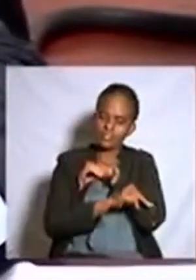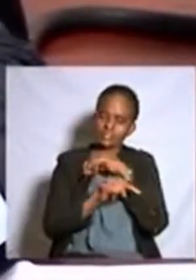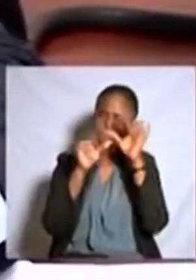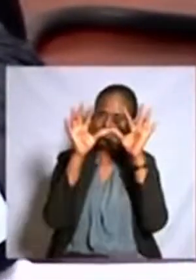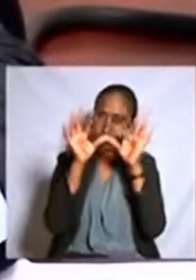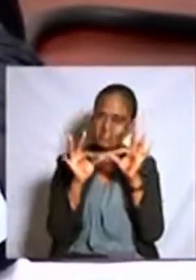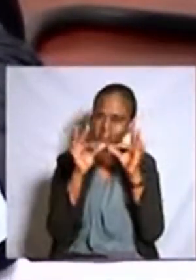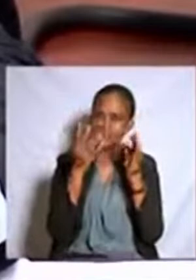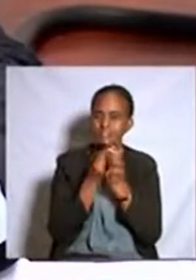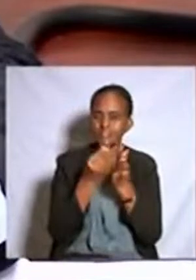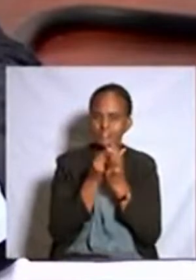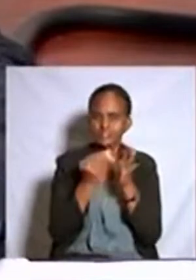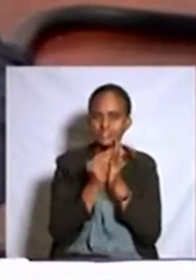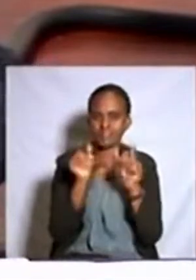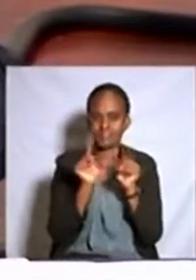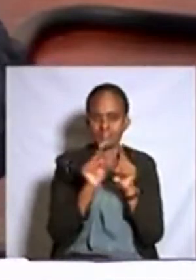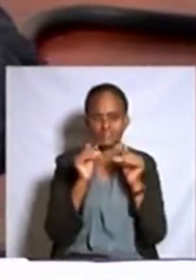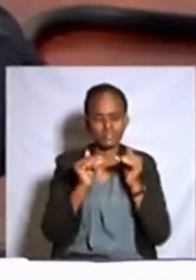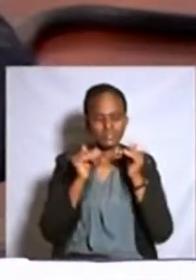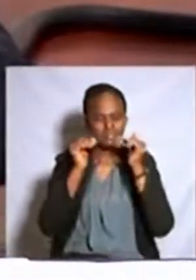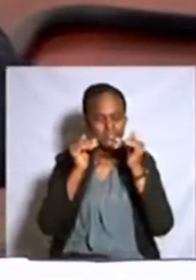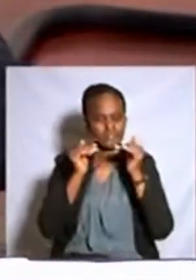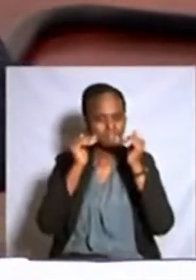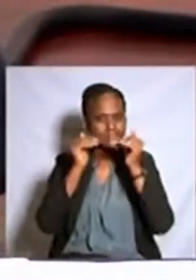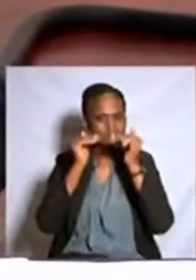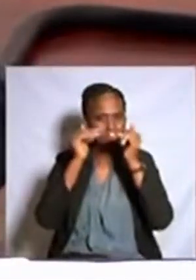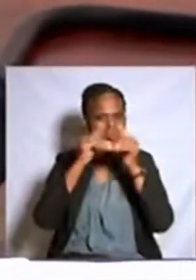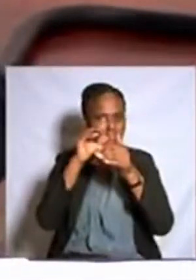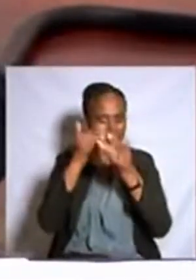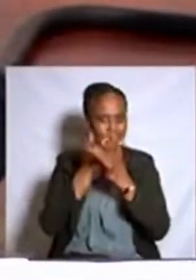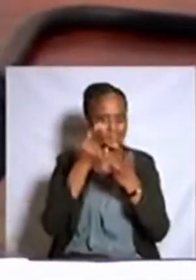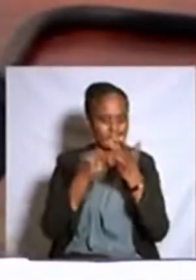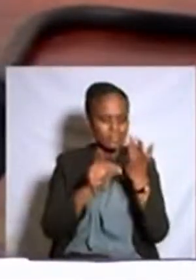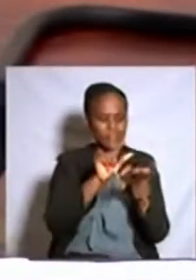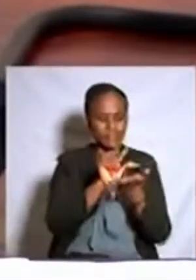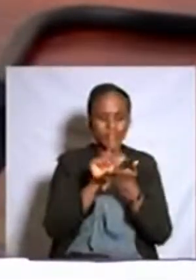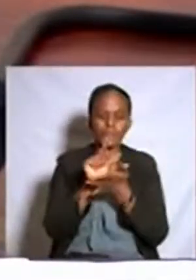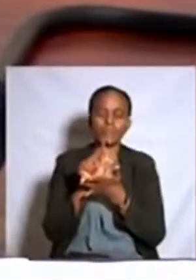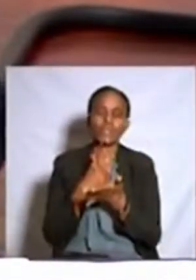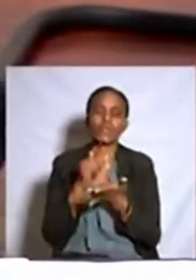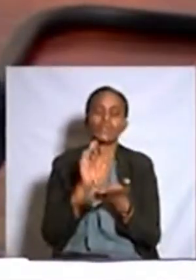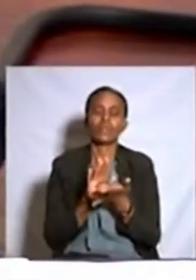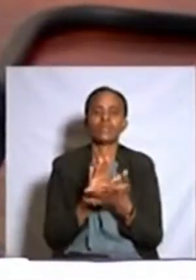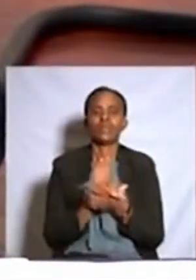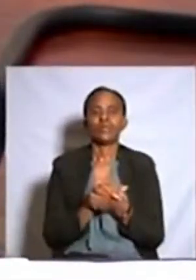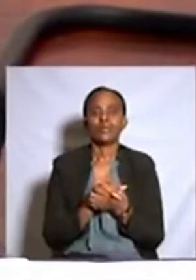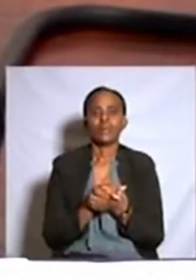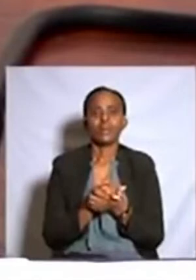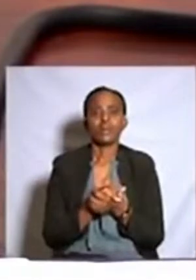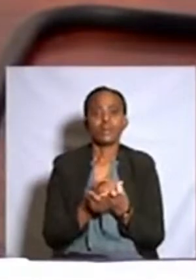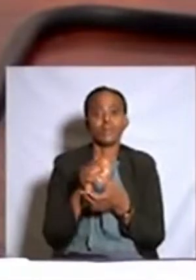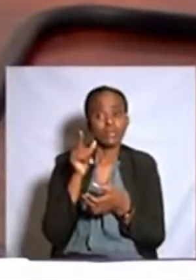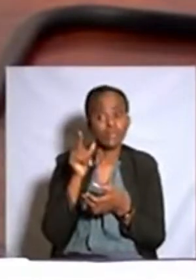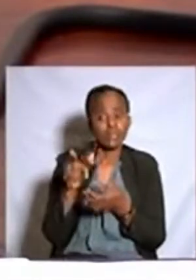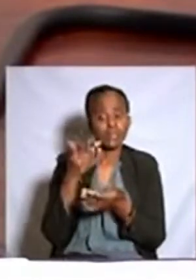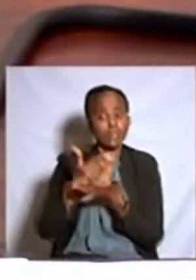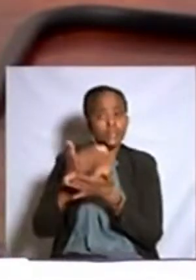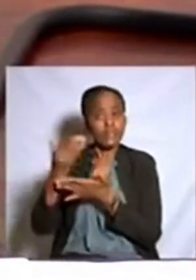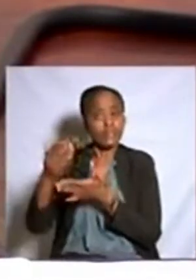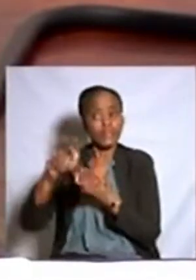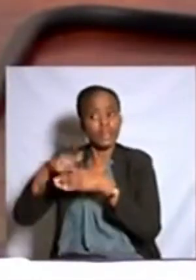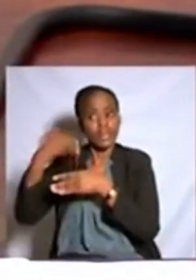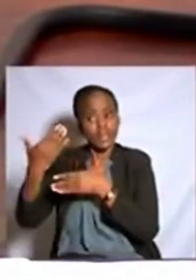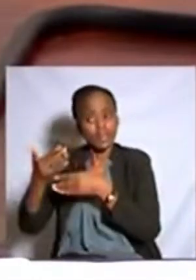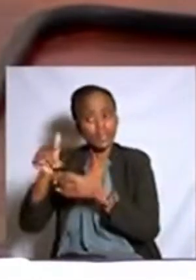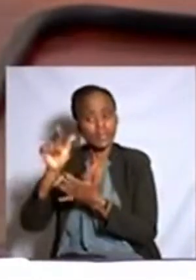account on the stages where all these mortgages are. As you outsource for these